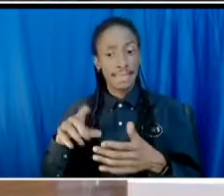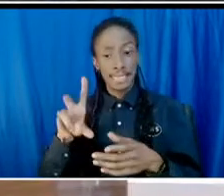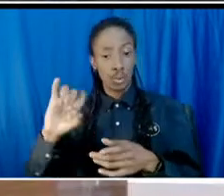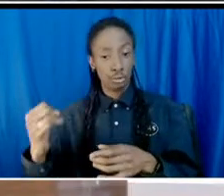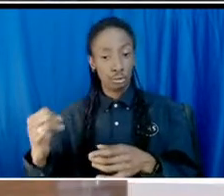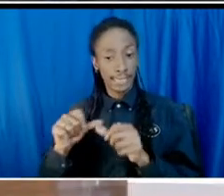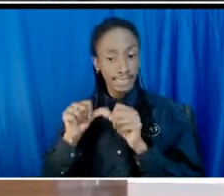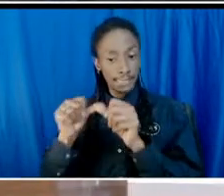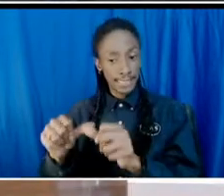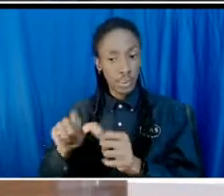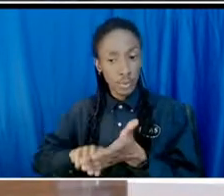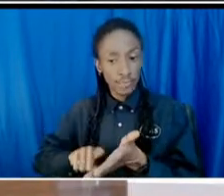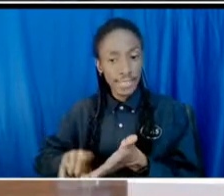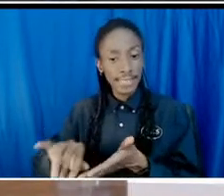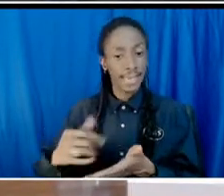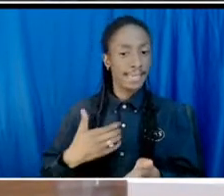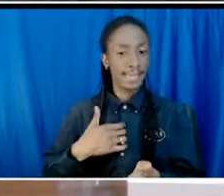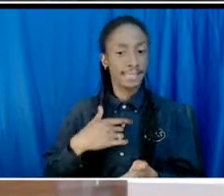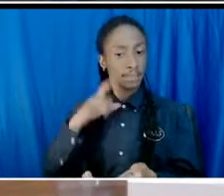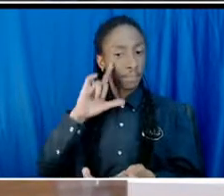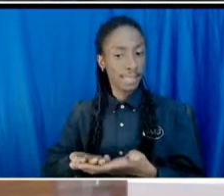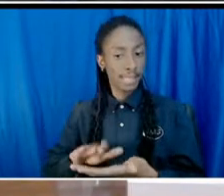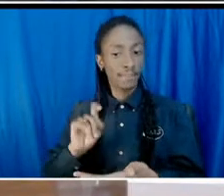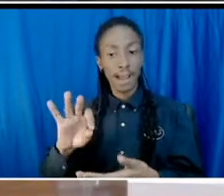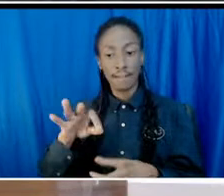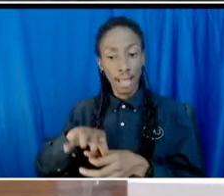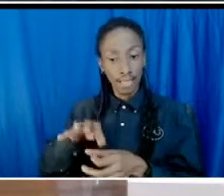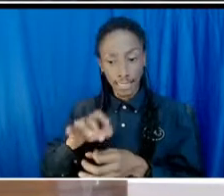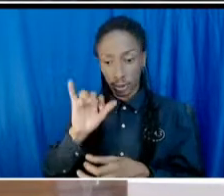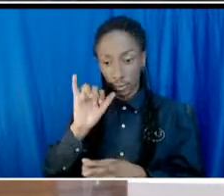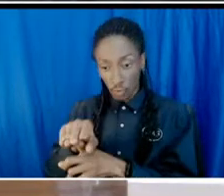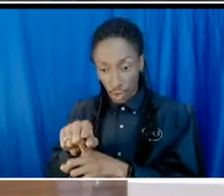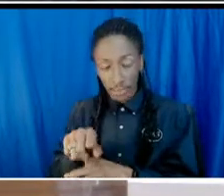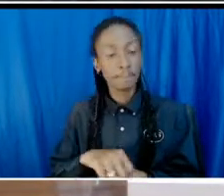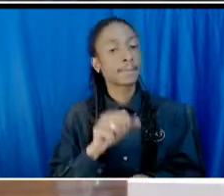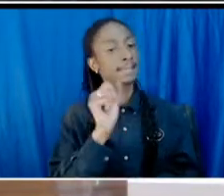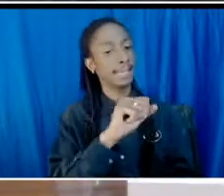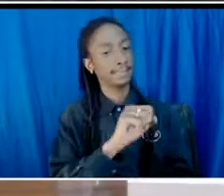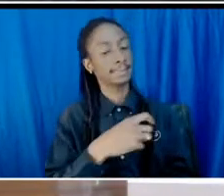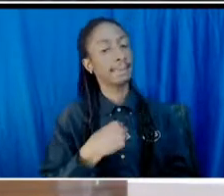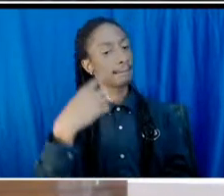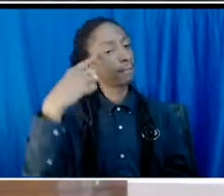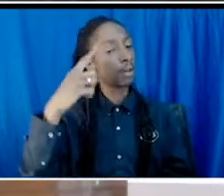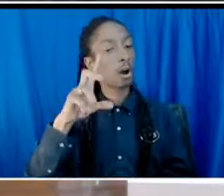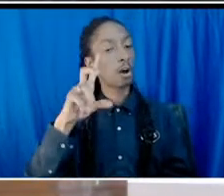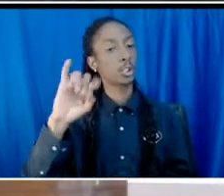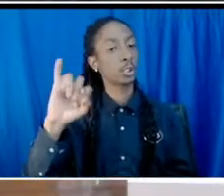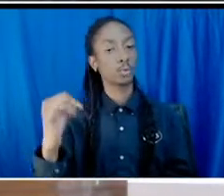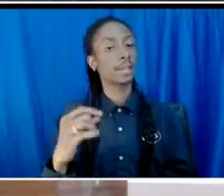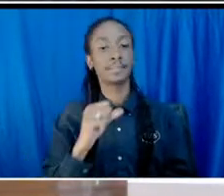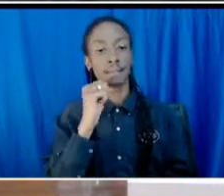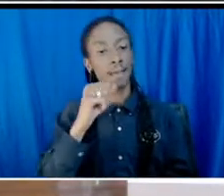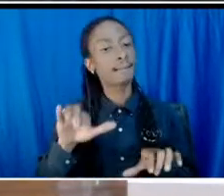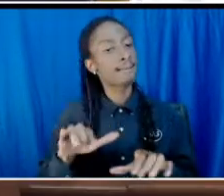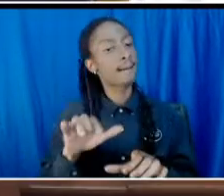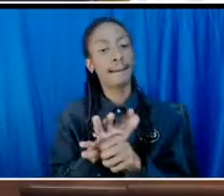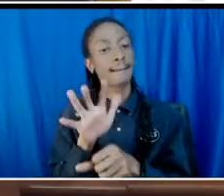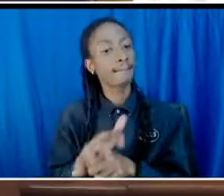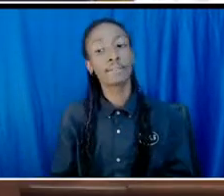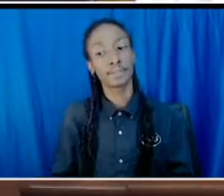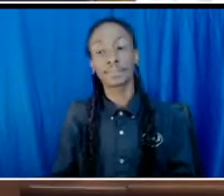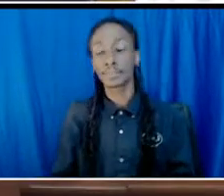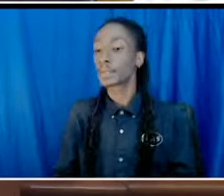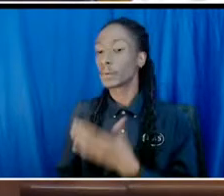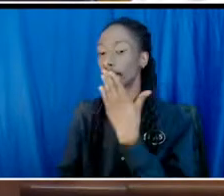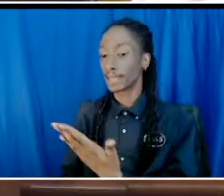Yes, he asserted that he thought the Justice Department had not done enough. Thank you. From